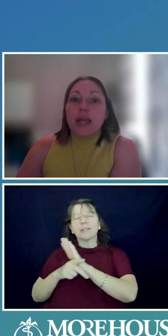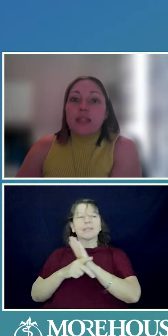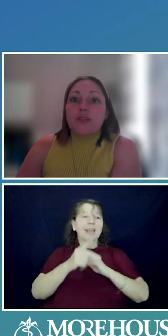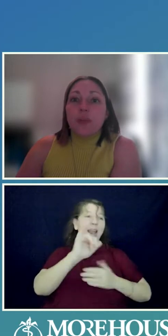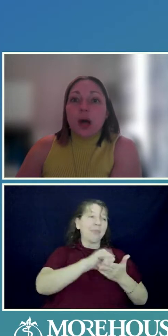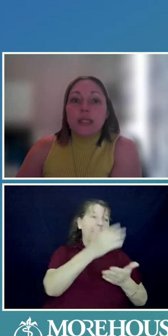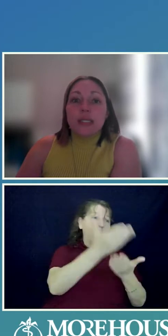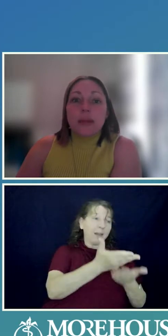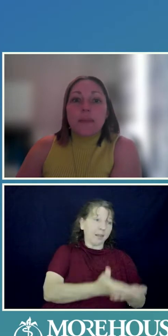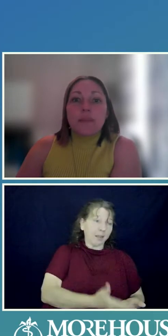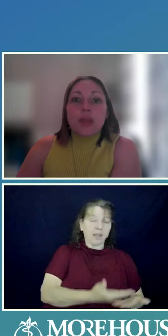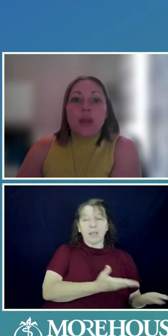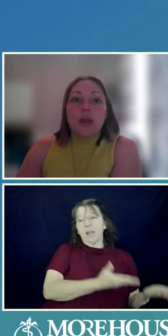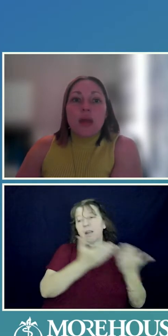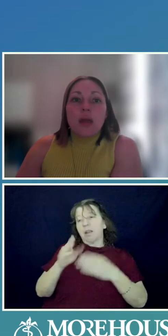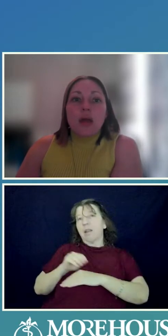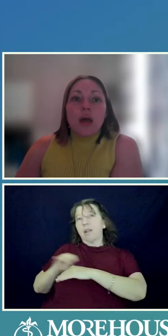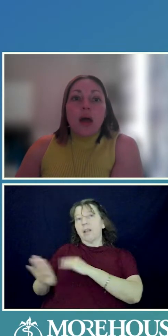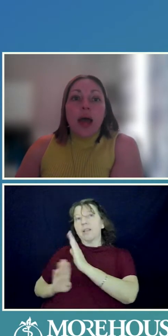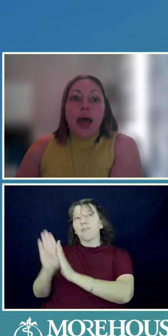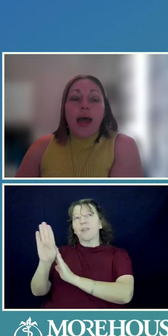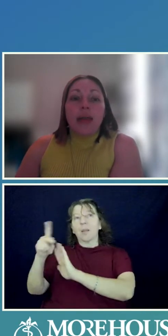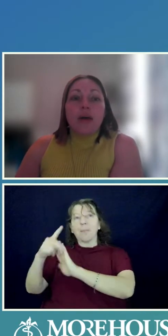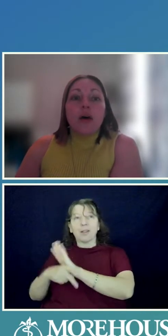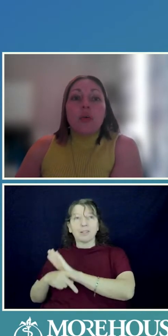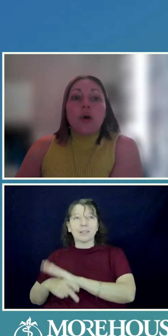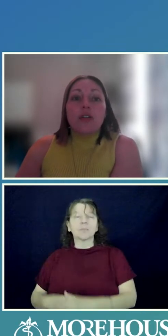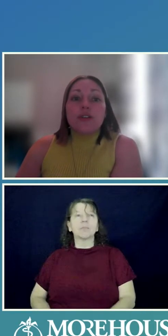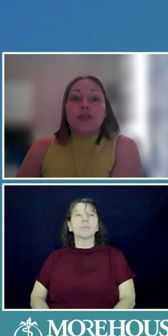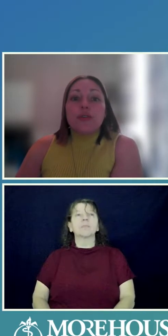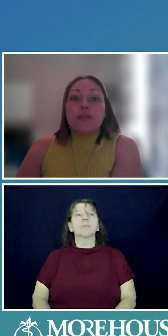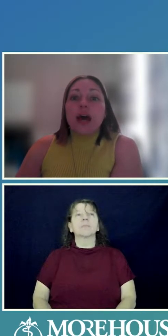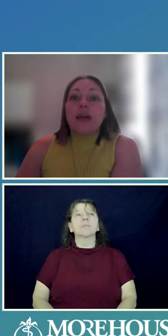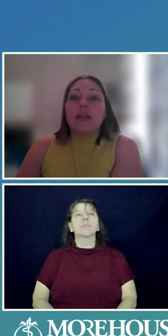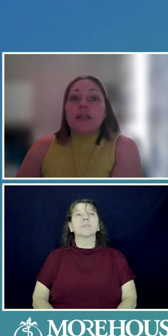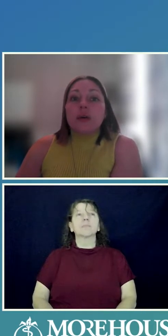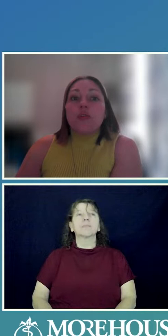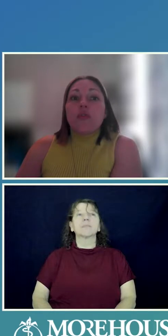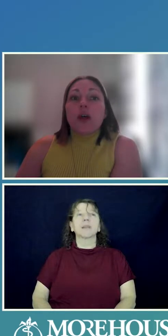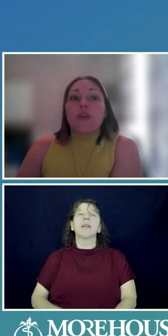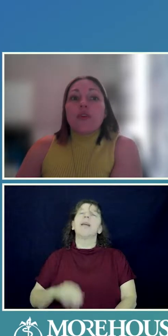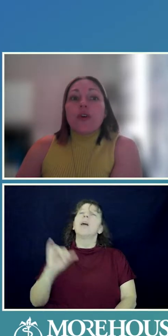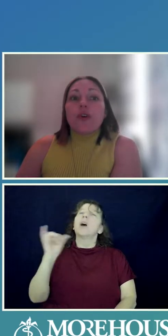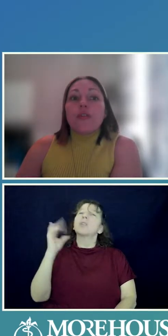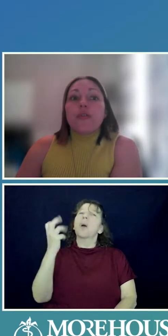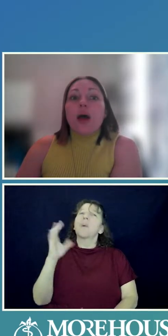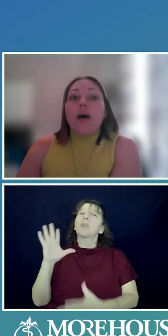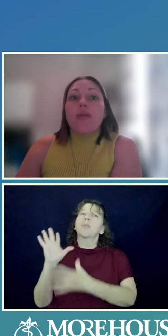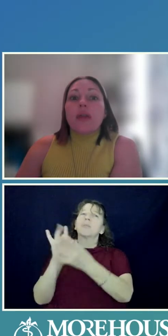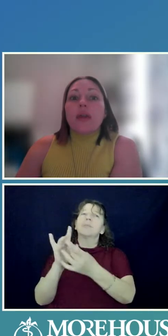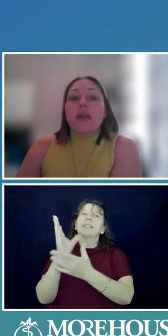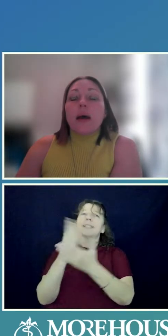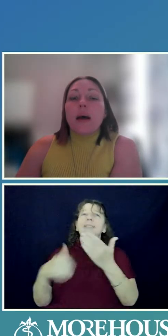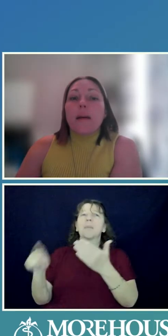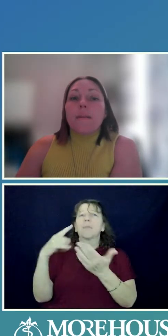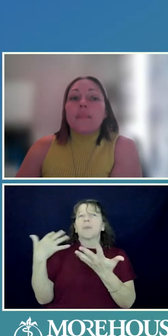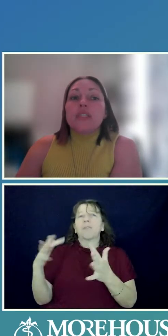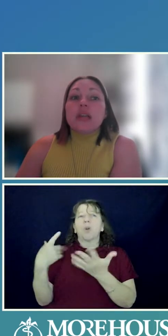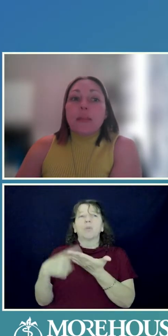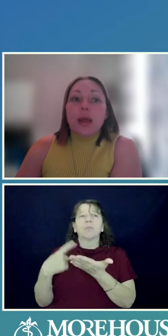evidence base for policy. And want to tie into some of what you've heard throughout